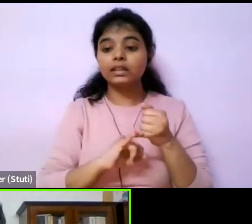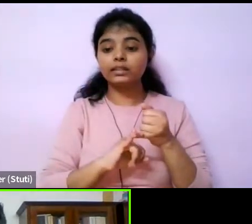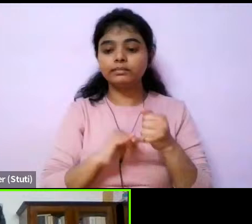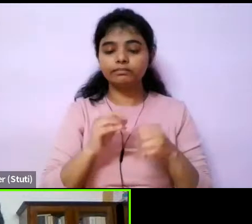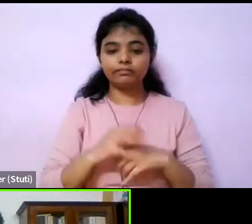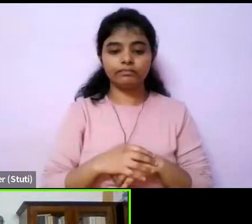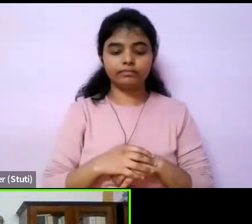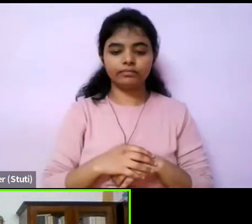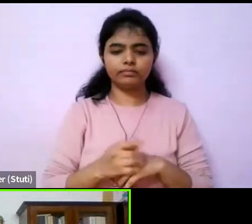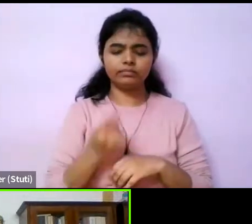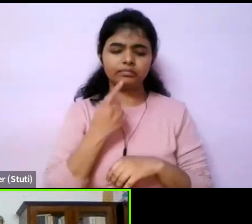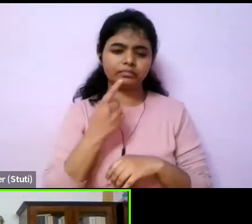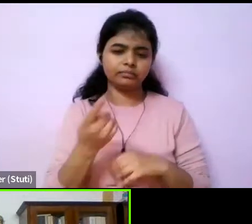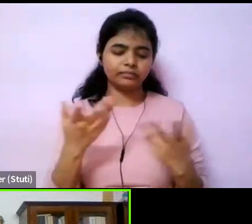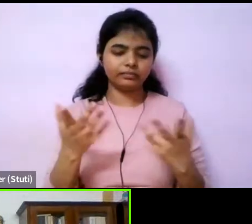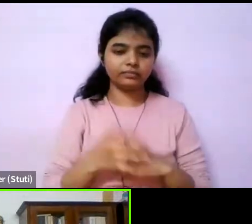of